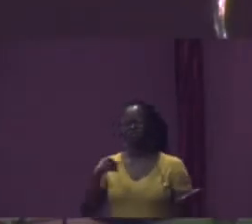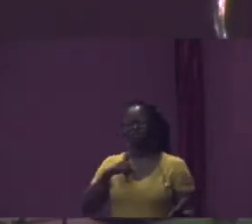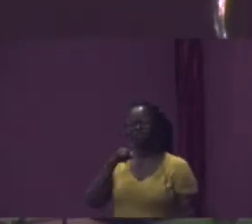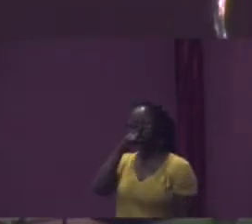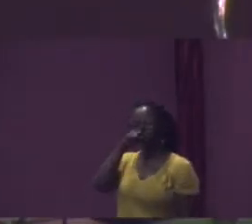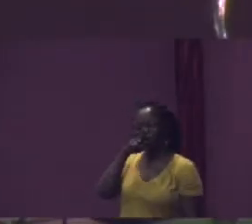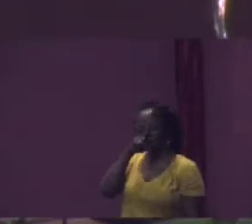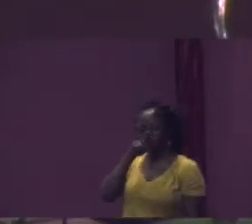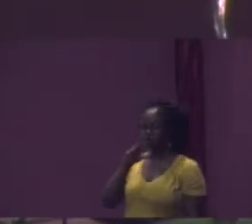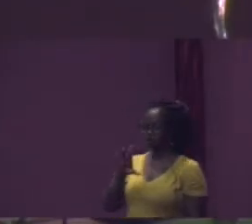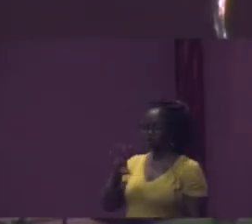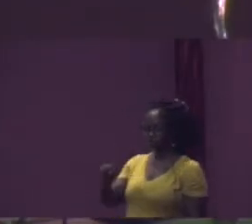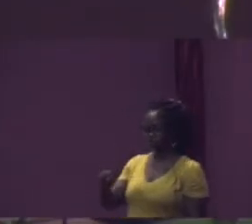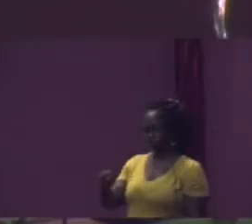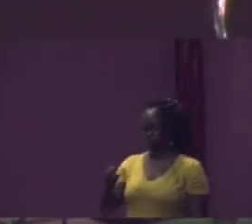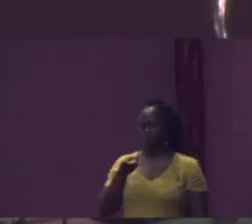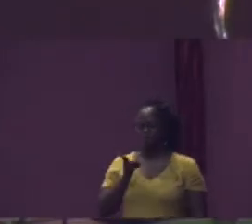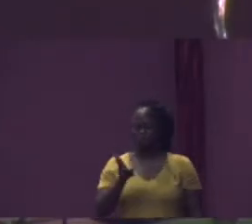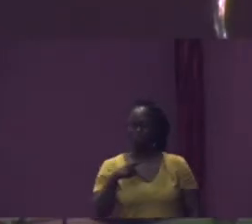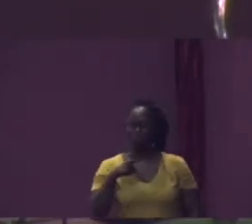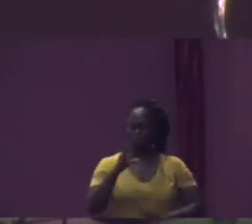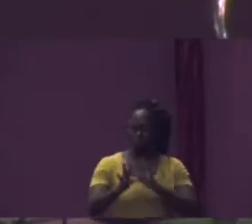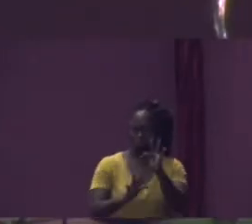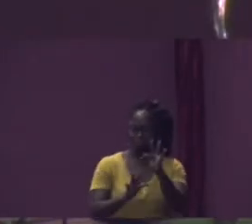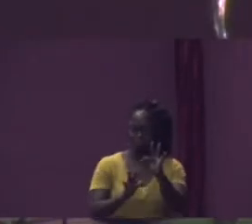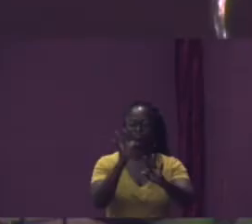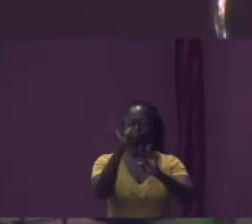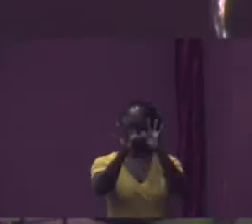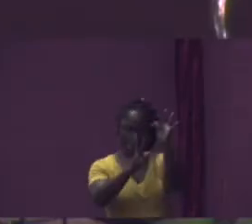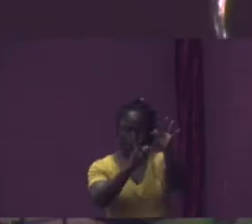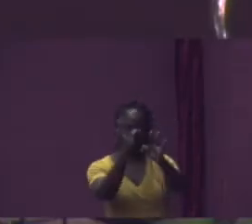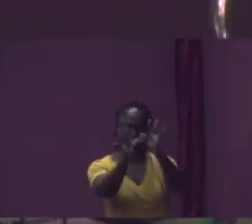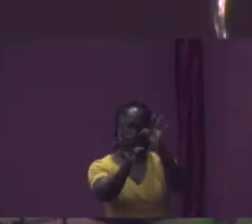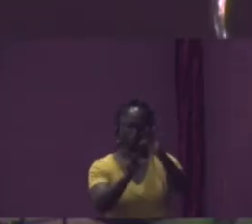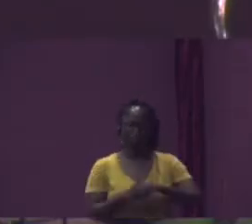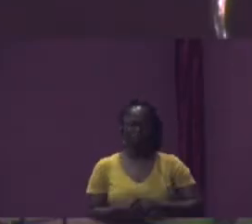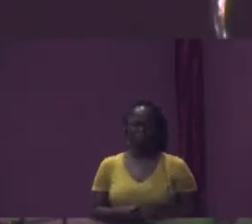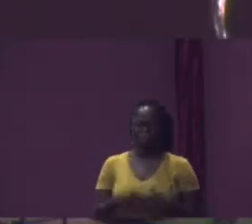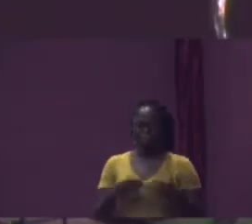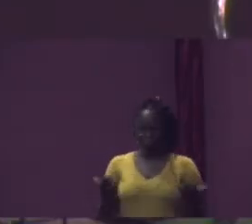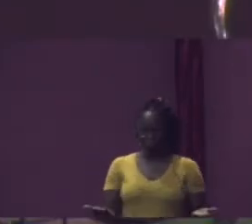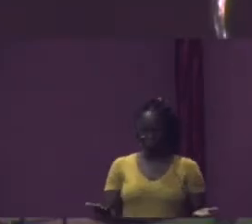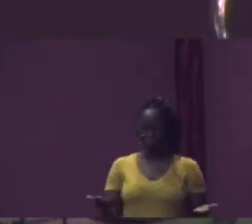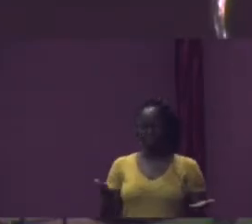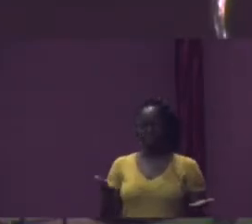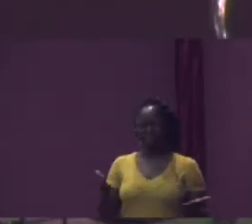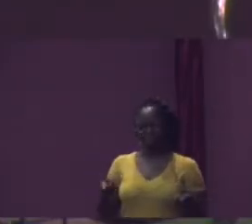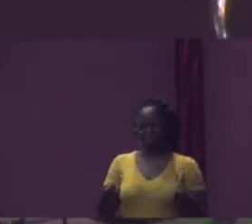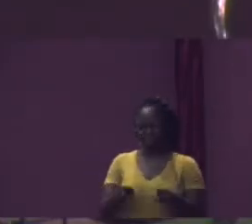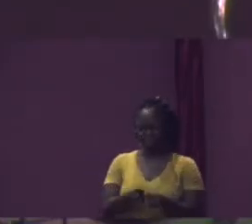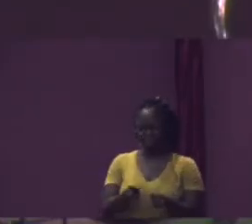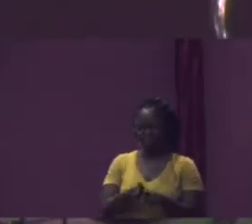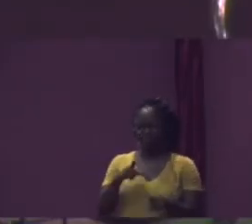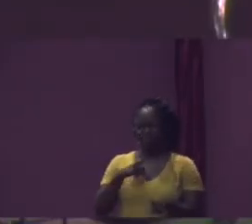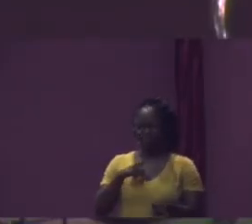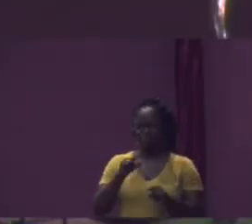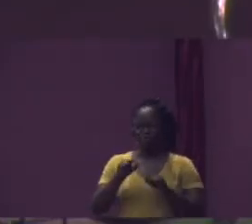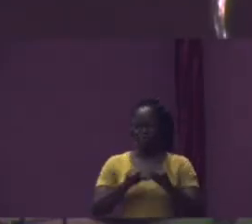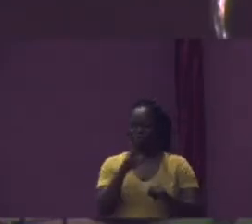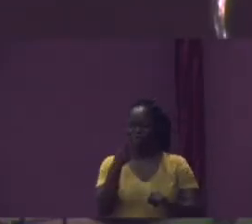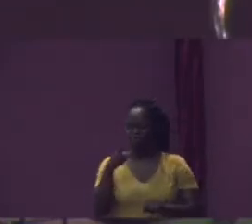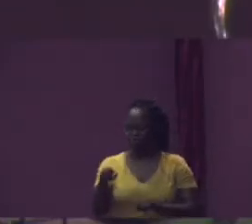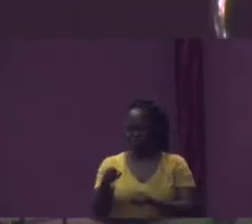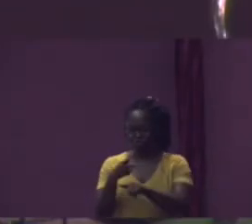the institutional, political, and economic factors that shape the determination of acceptable risk levels by socially